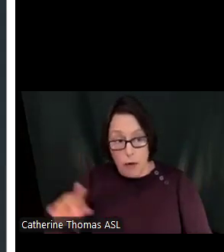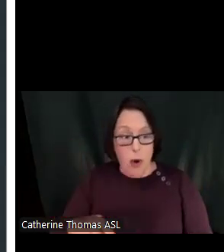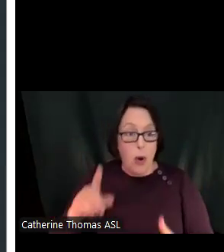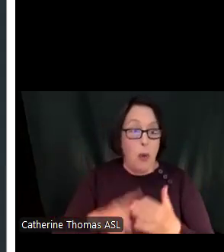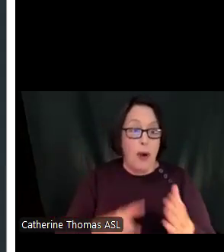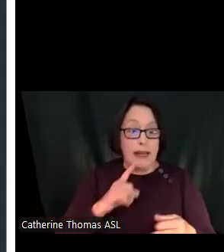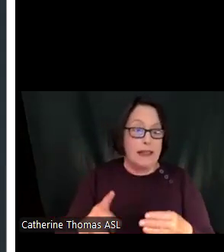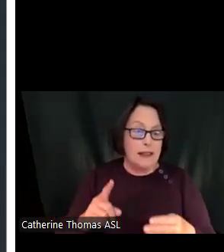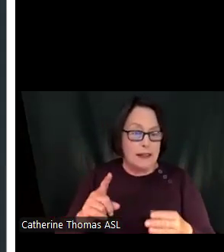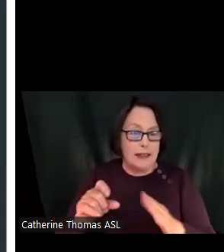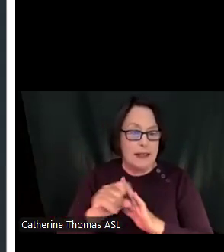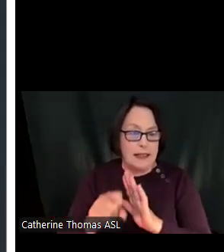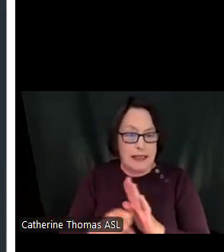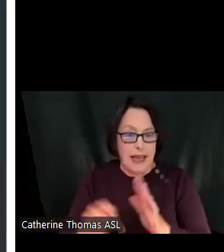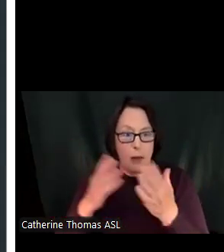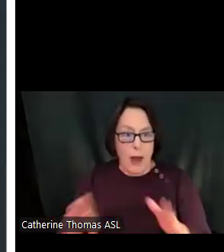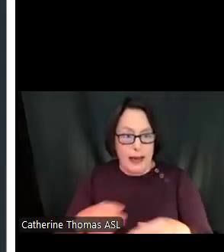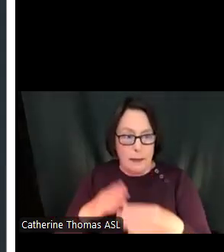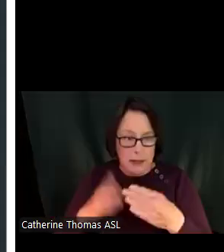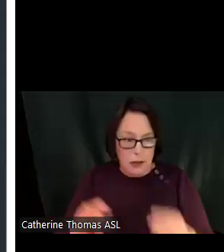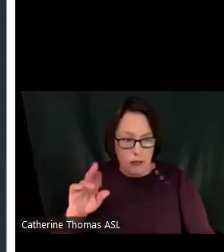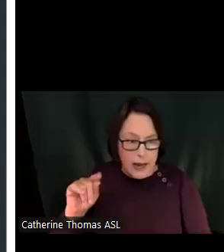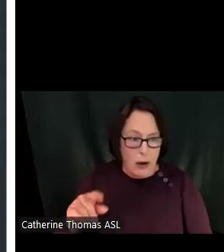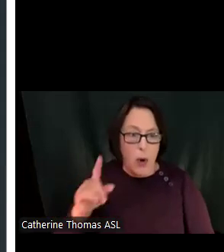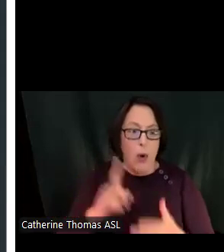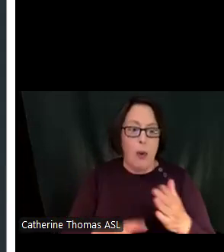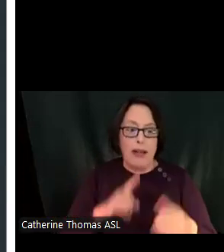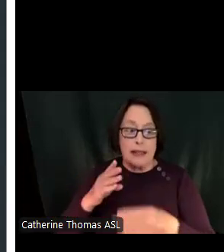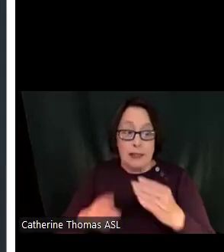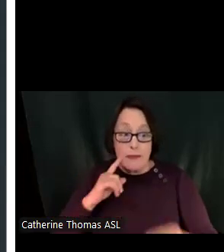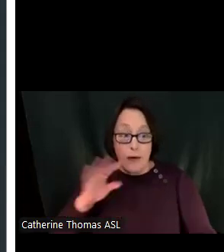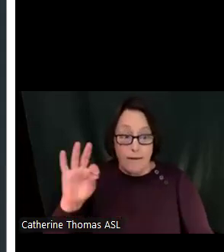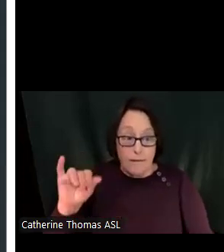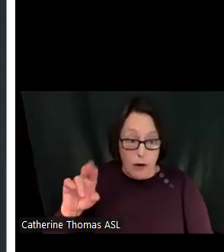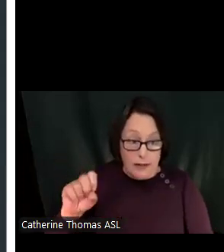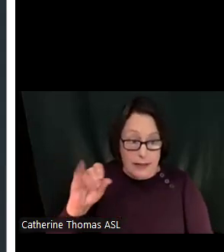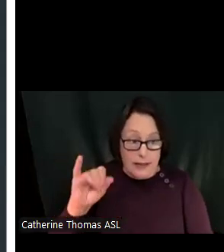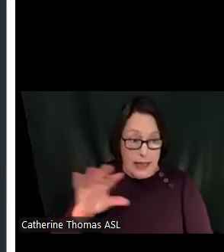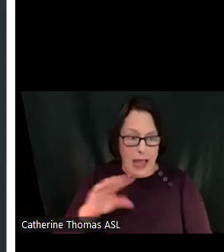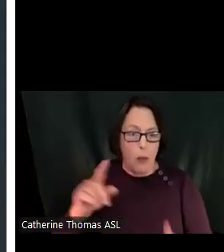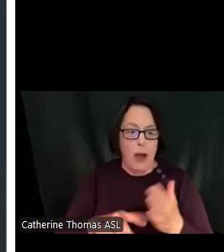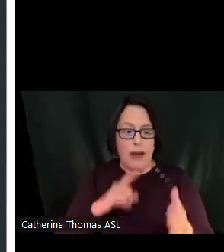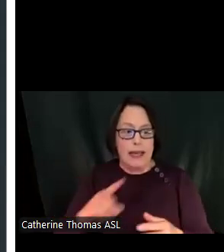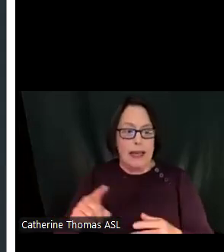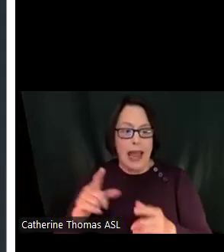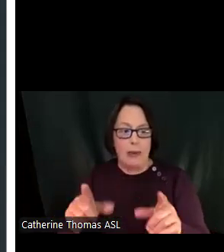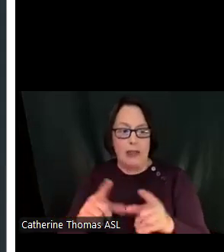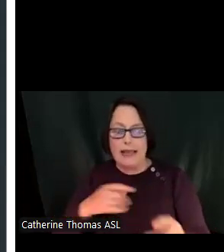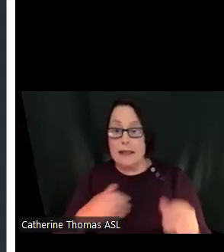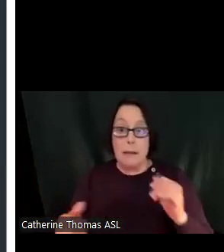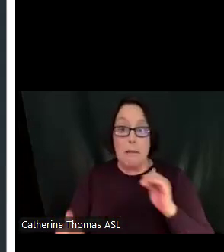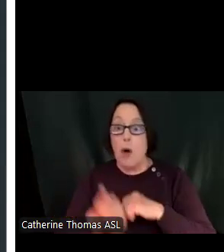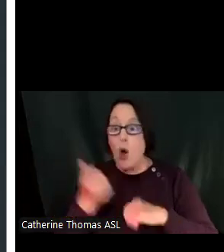Farsi? And what language has the highest completion rate for that period? Reminder that the completion